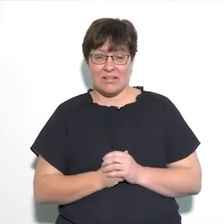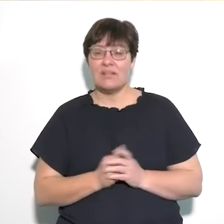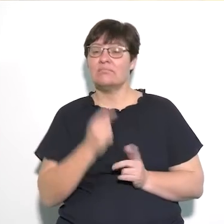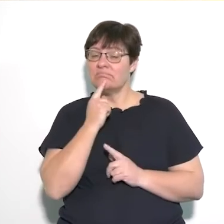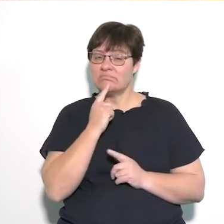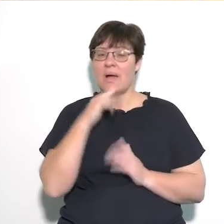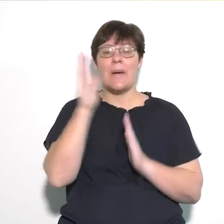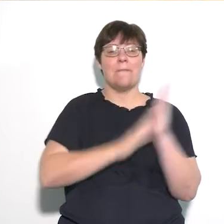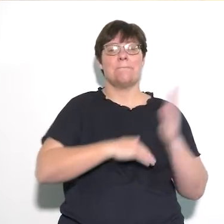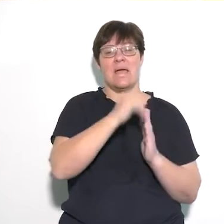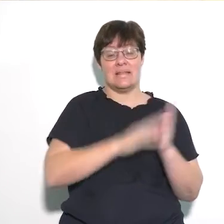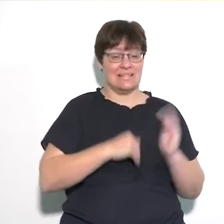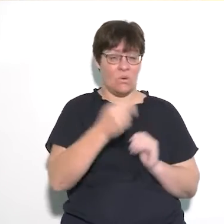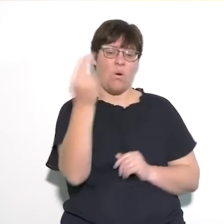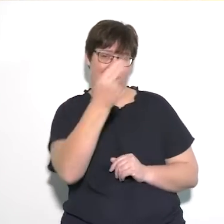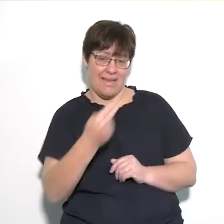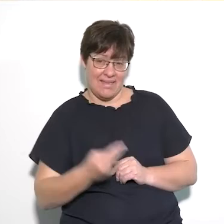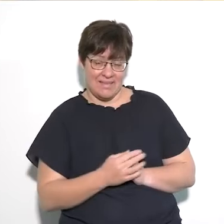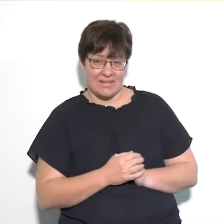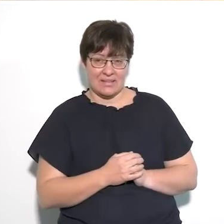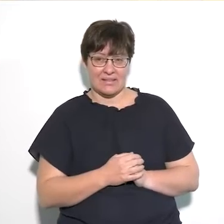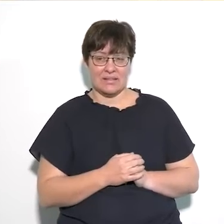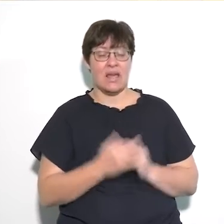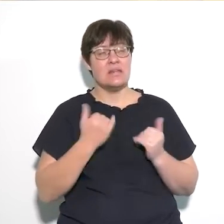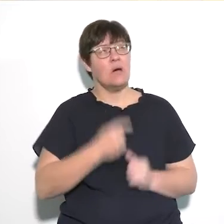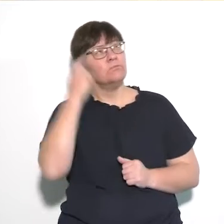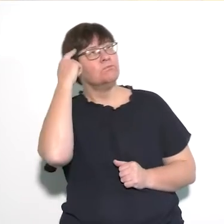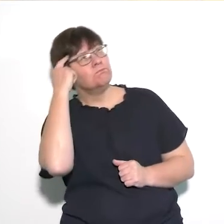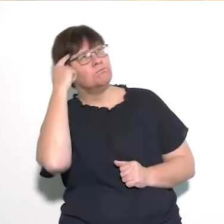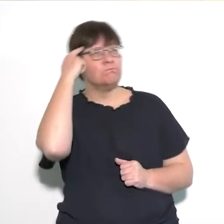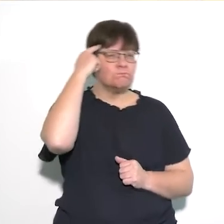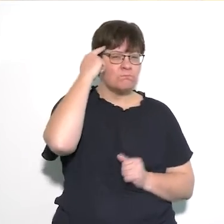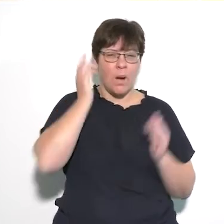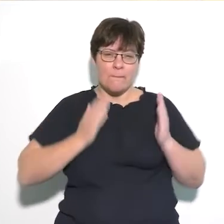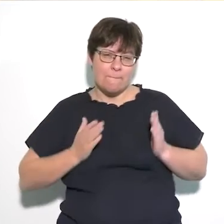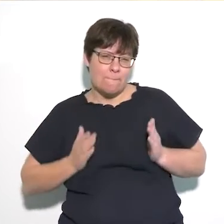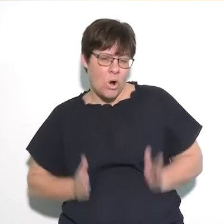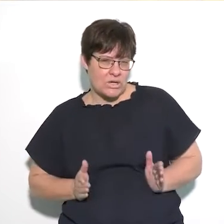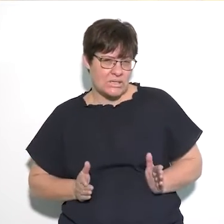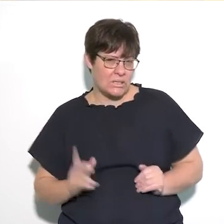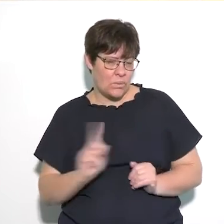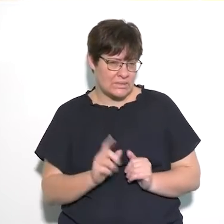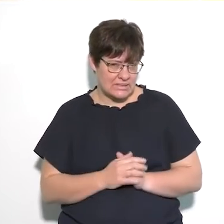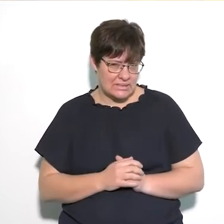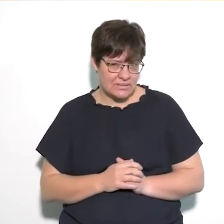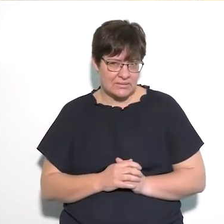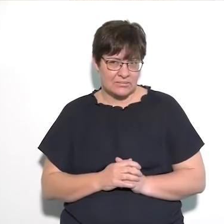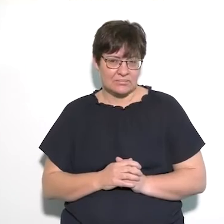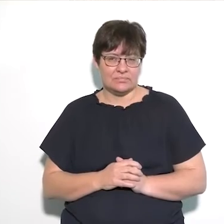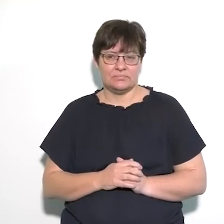you're going to paint or color this in. Now we need to think about the body of the